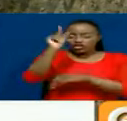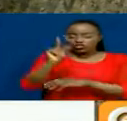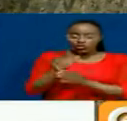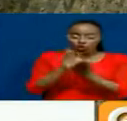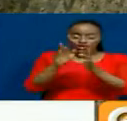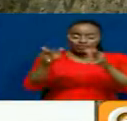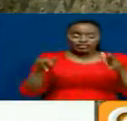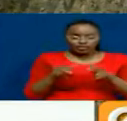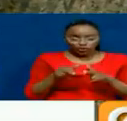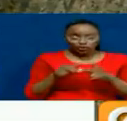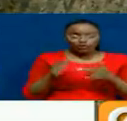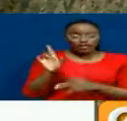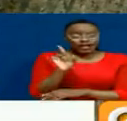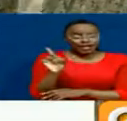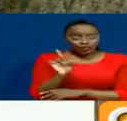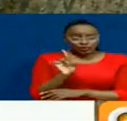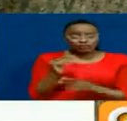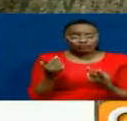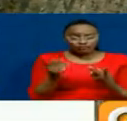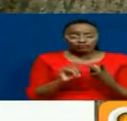regional stores in Nairobi,